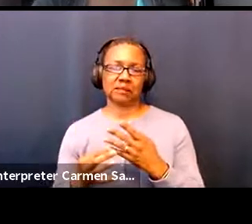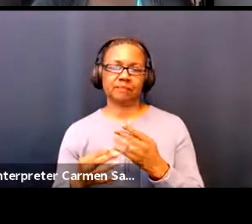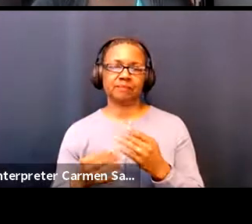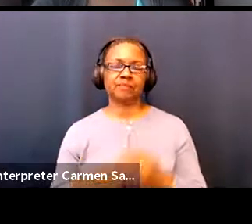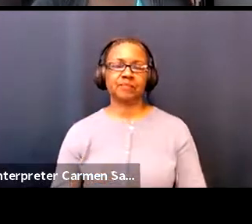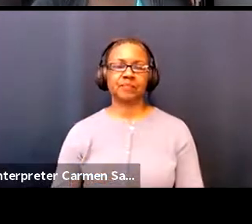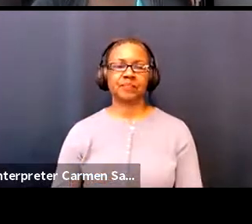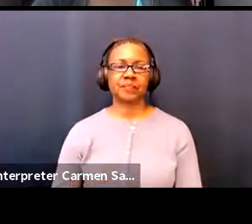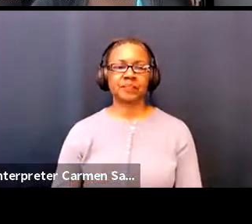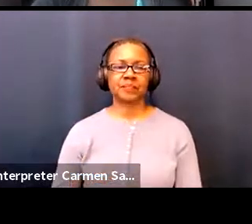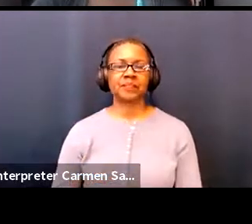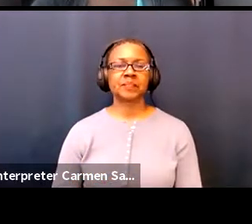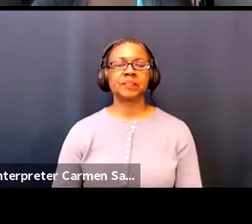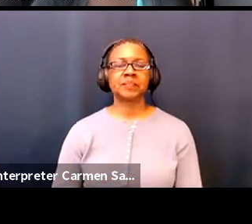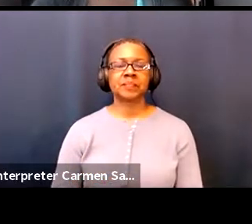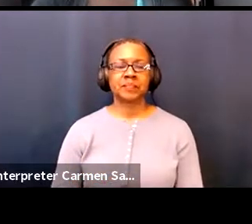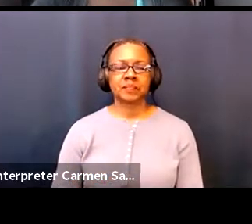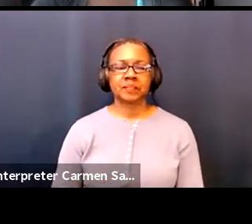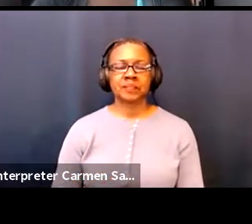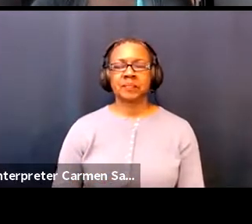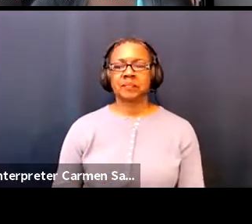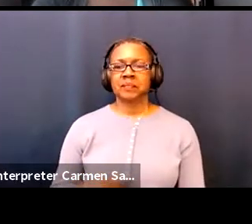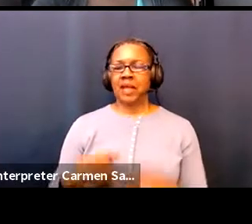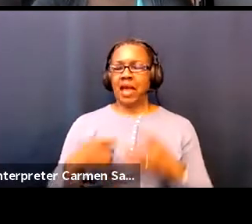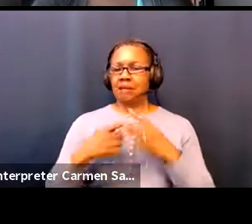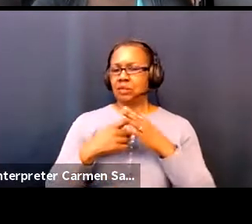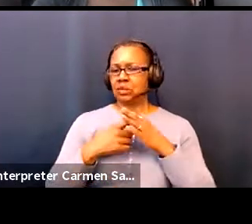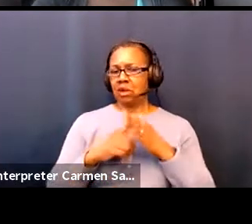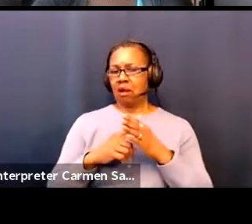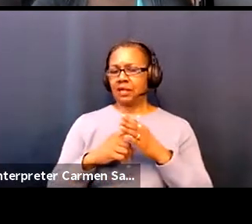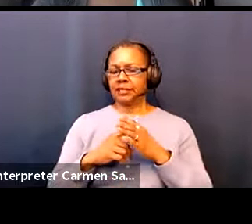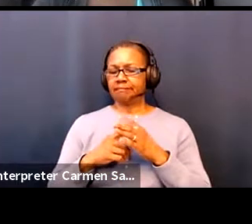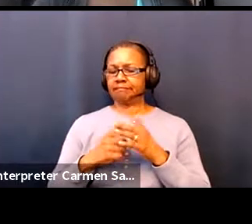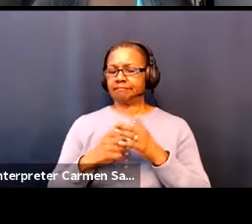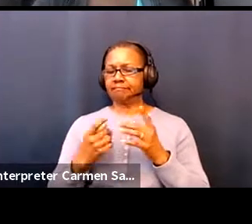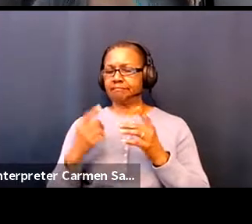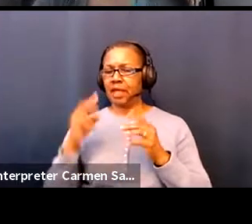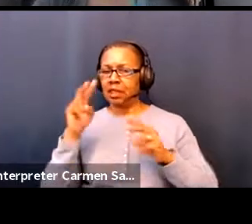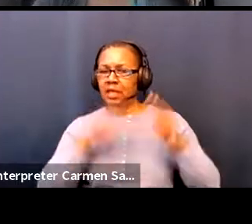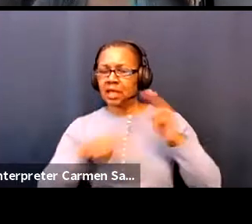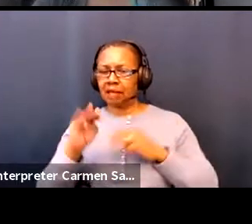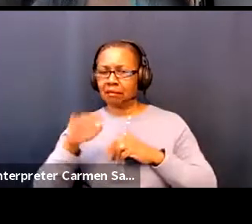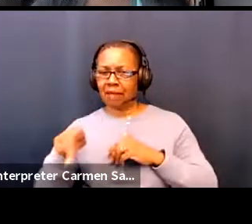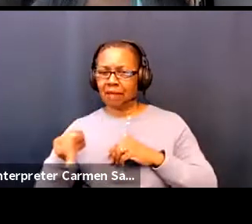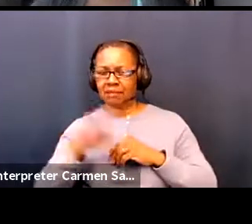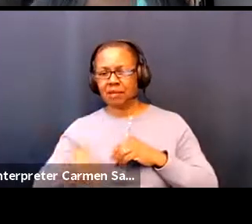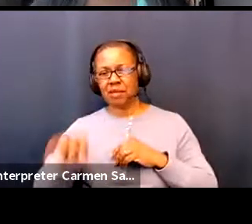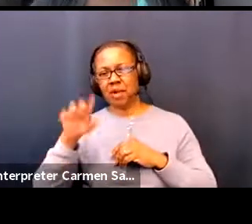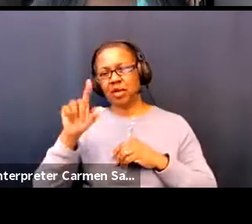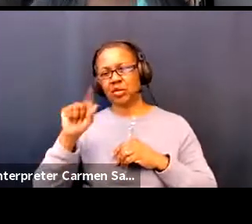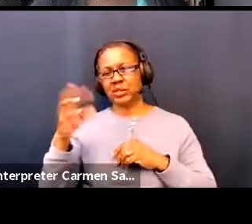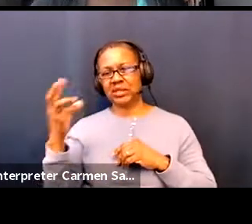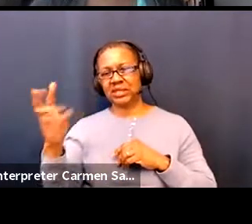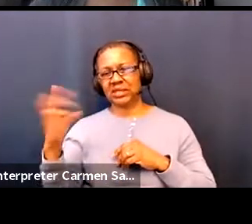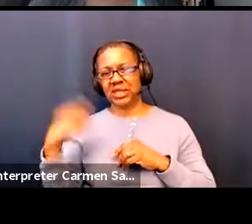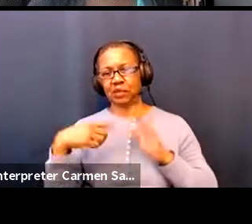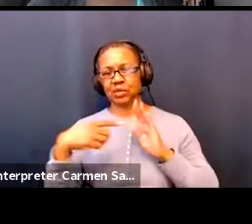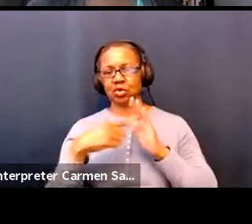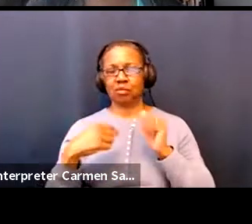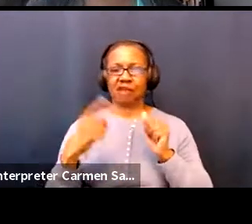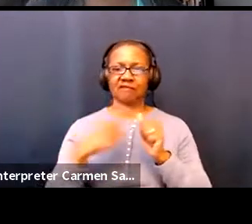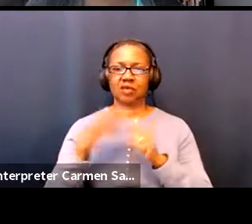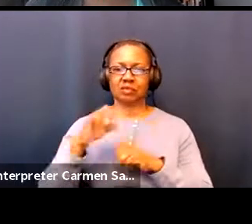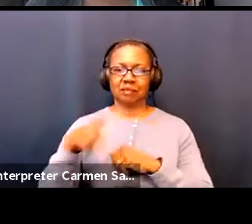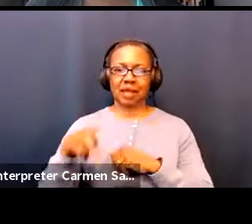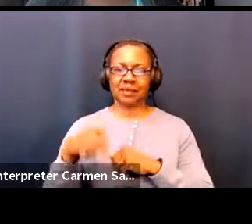So I started looking at these maps probably around 2016. I'm going to show you my first map,